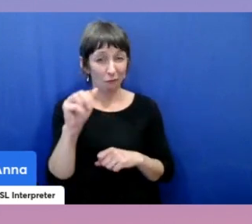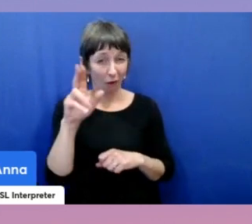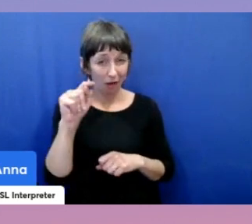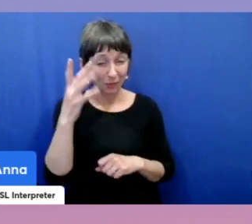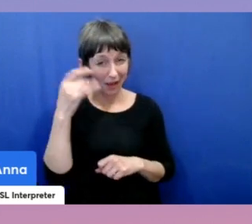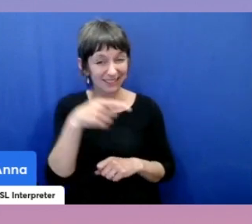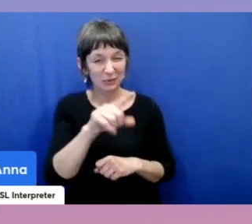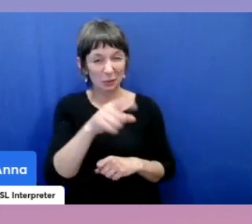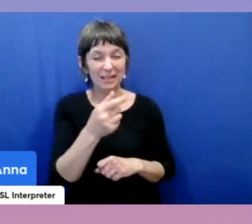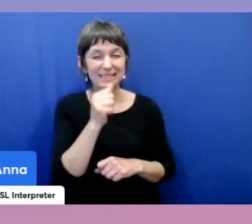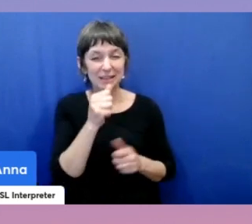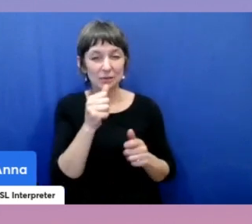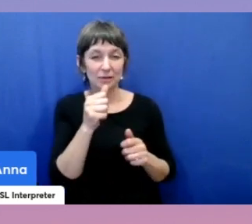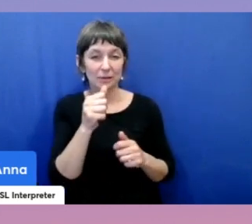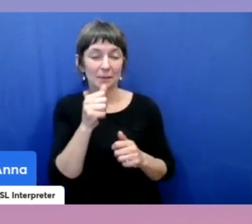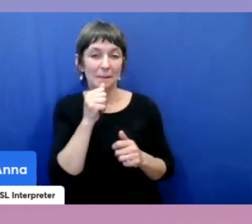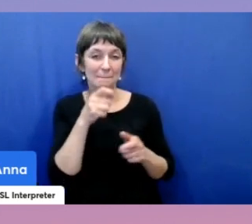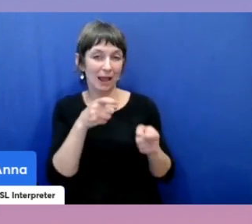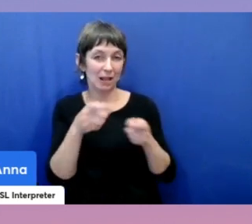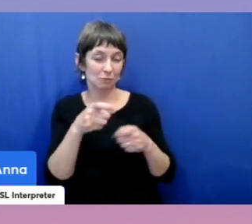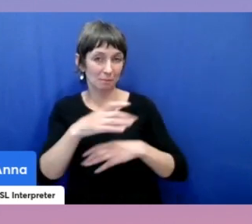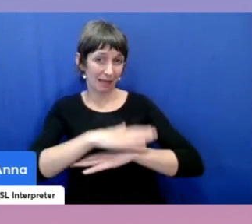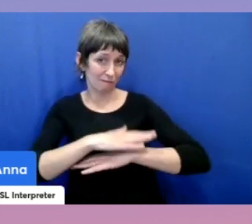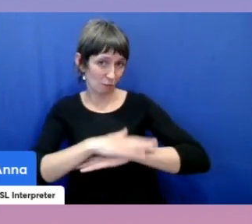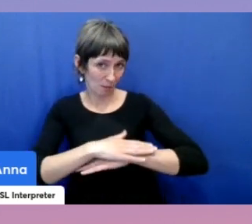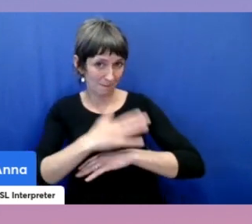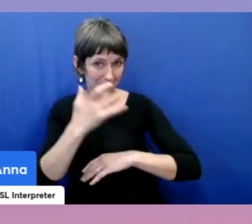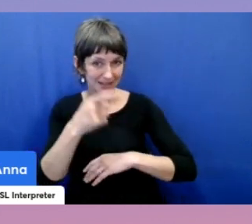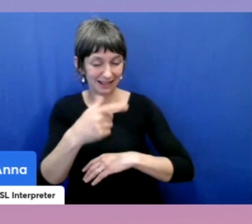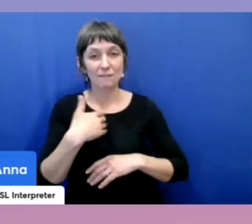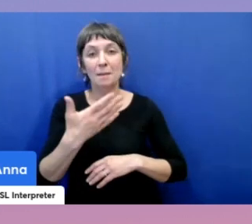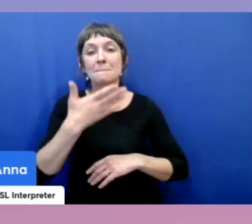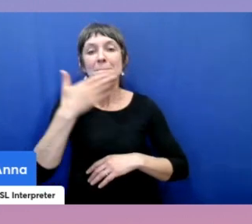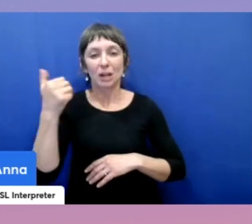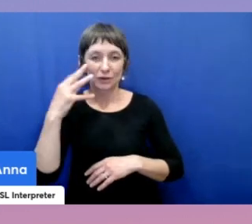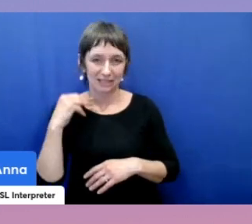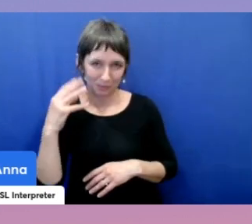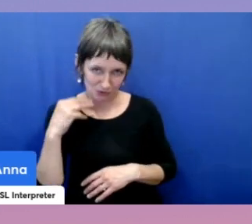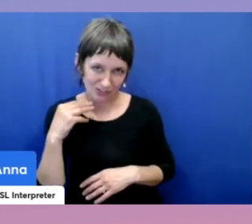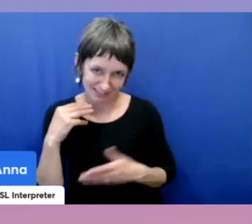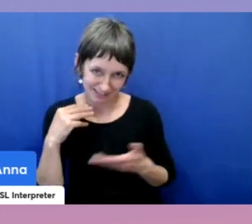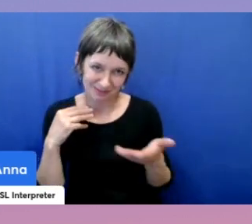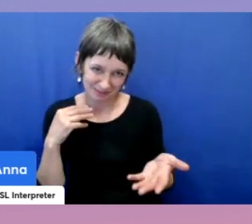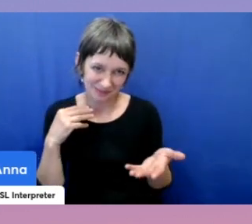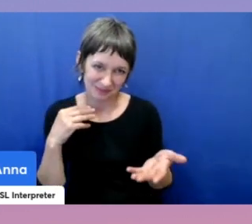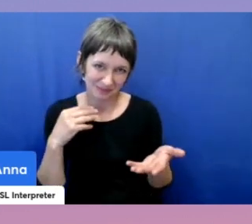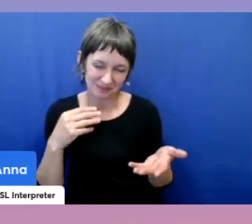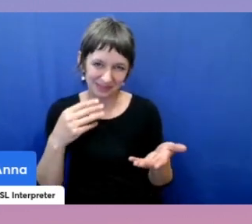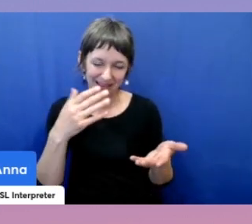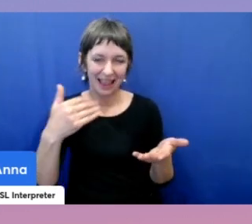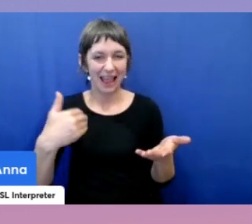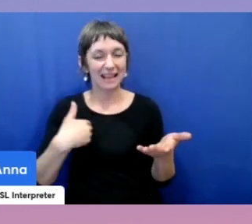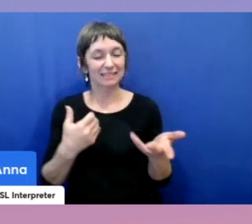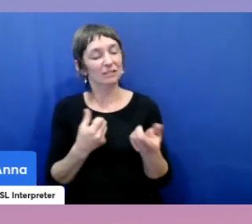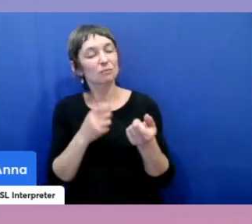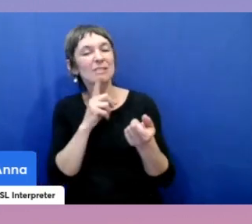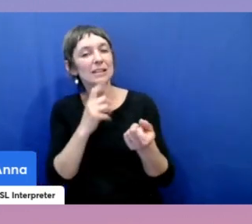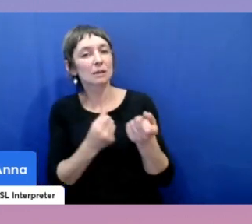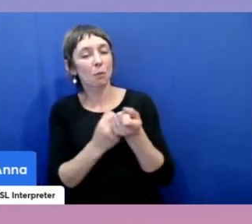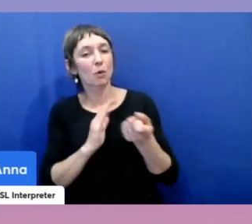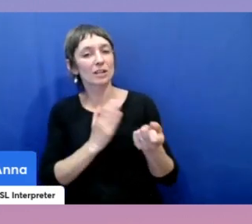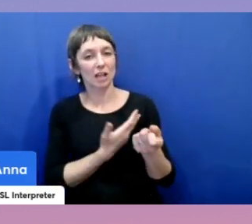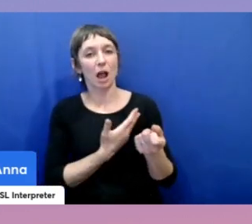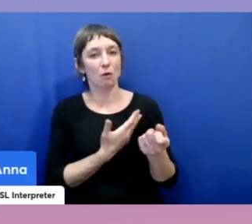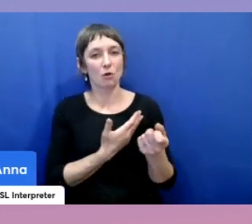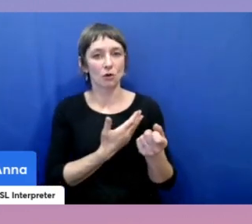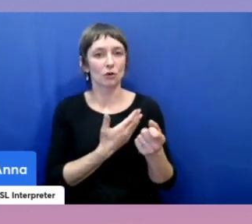only secret management platform, because it has a better experience and support our universal needs of